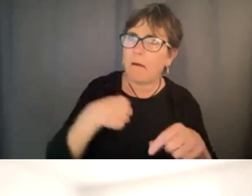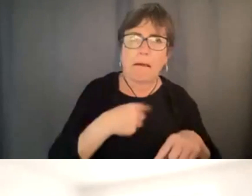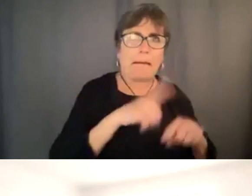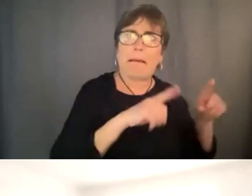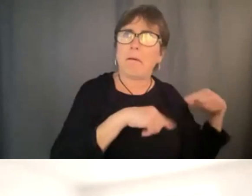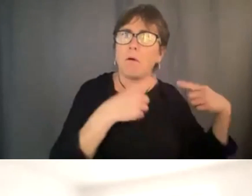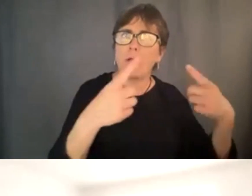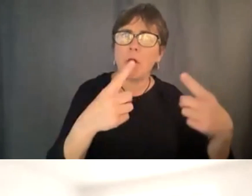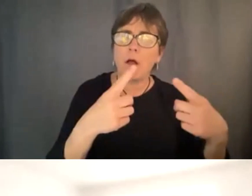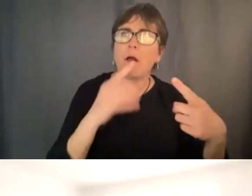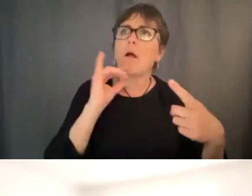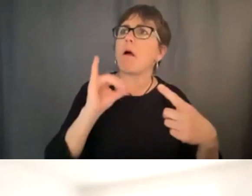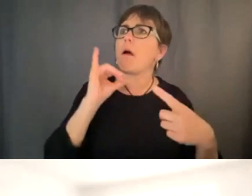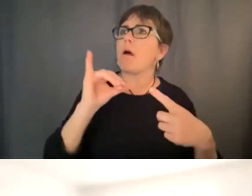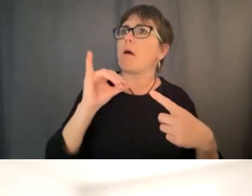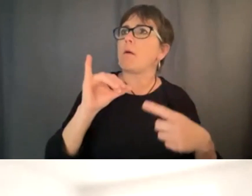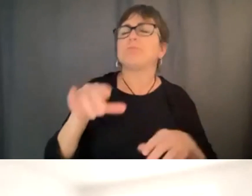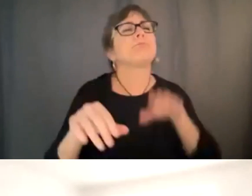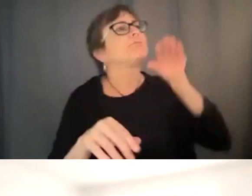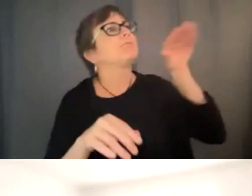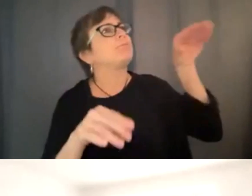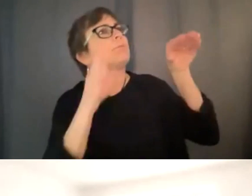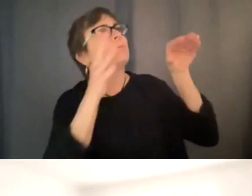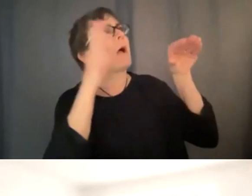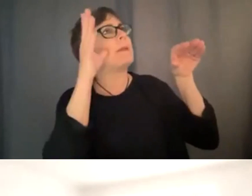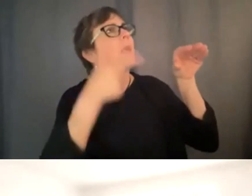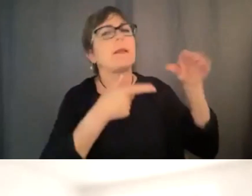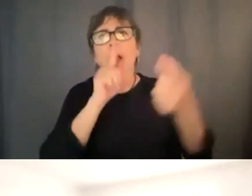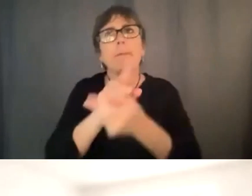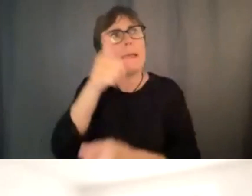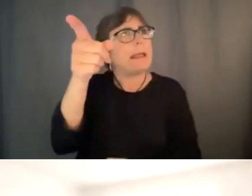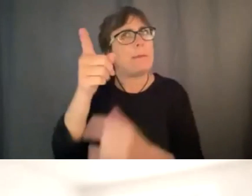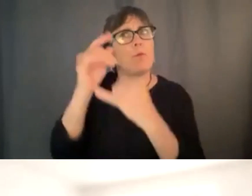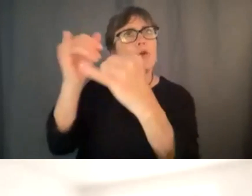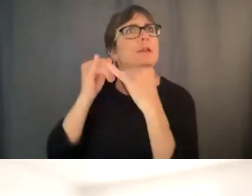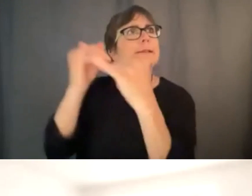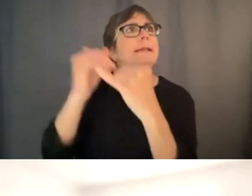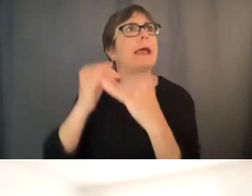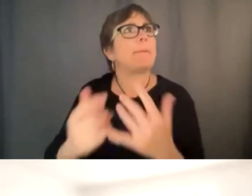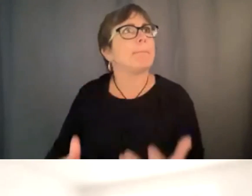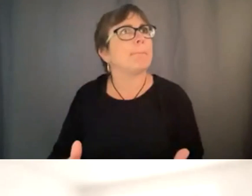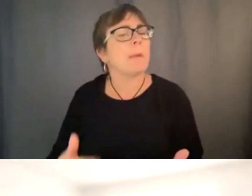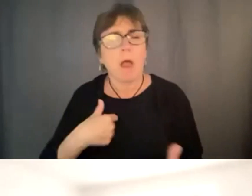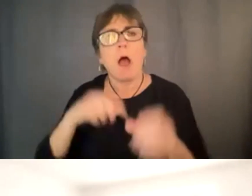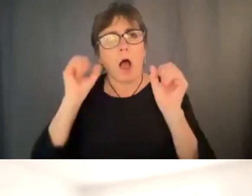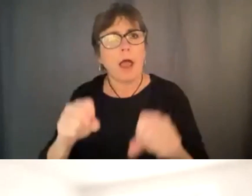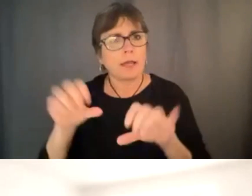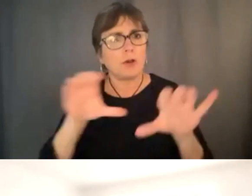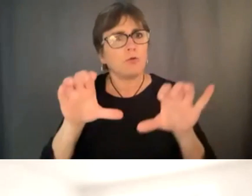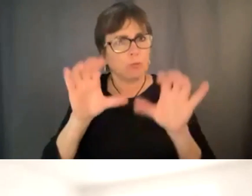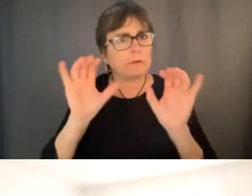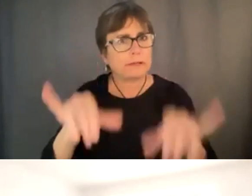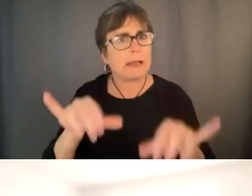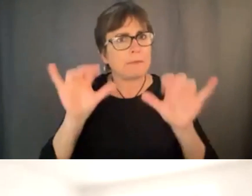their parents, hey, I met so-and-so and I believe based on that I can do what they're doing, or I can